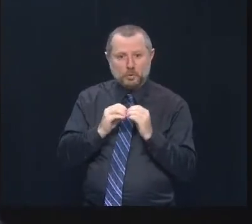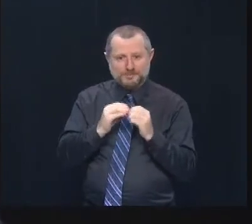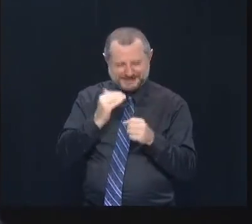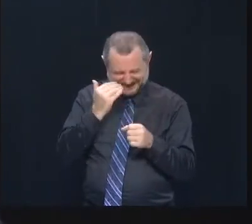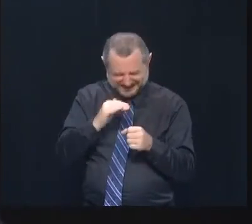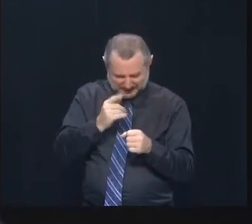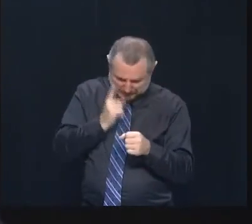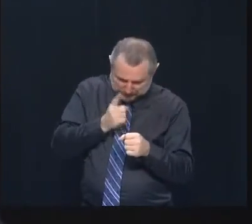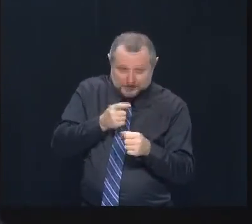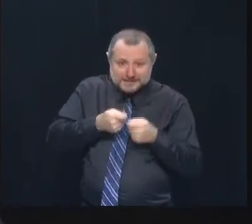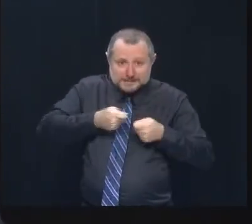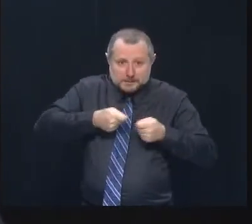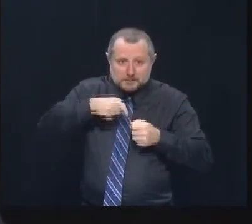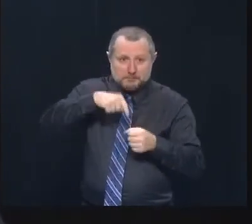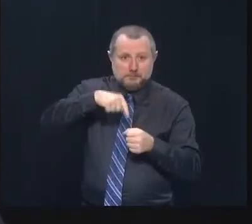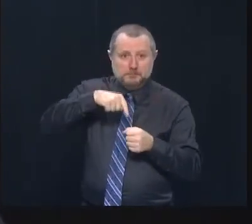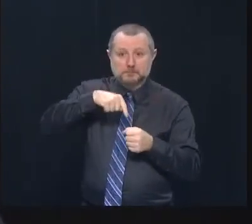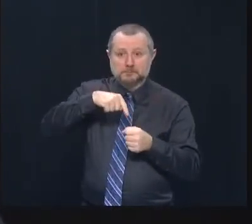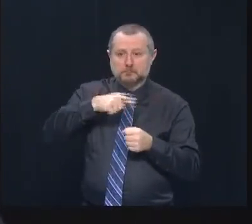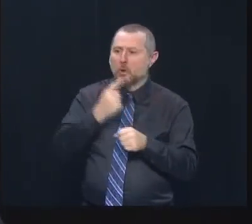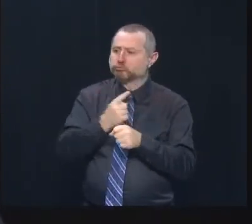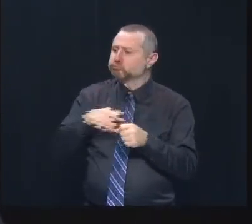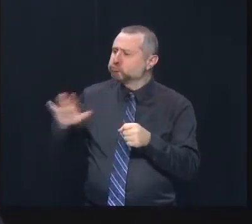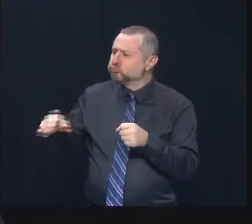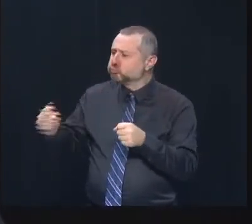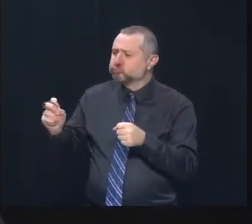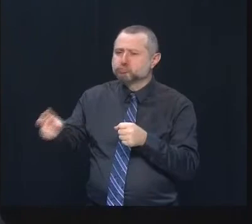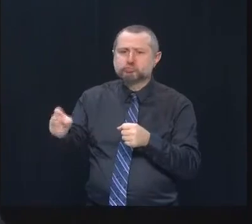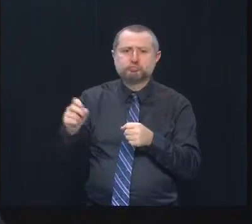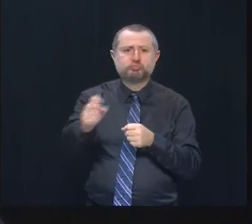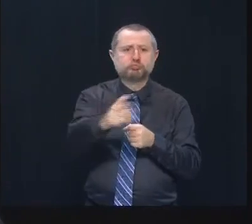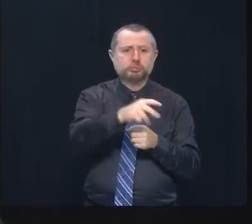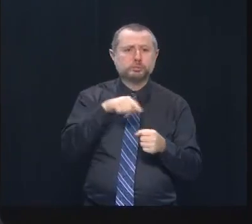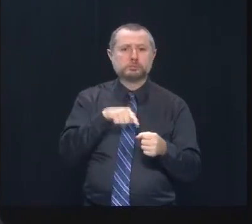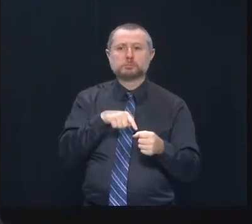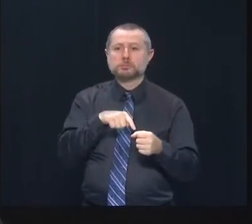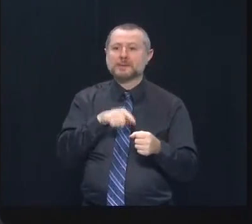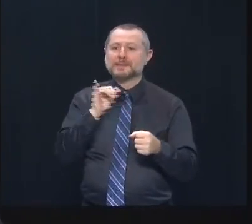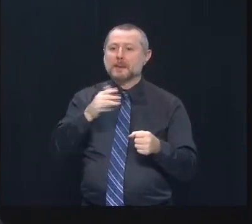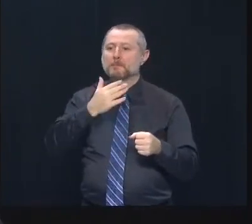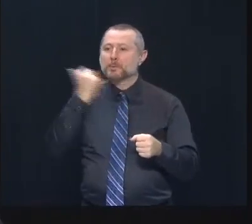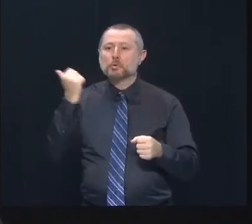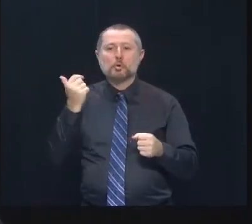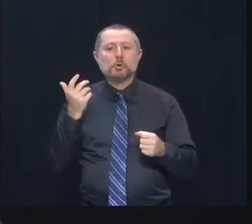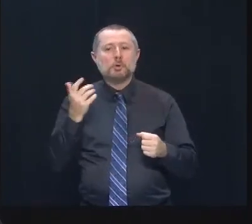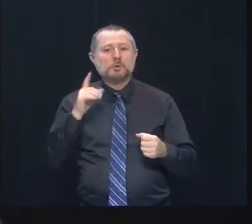that area, which is better and smarter and fairer.